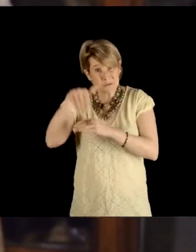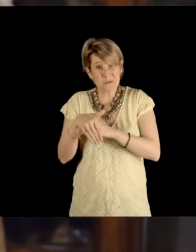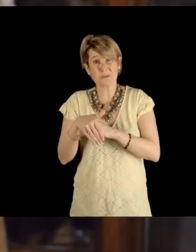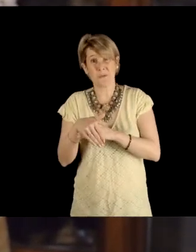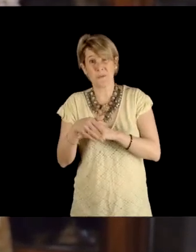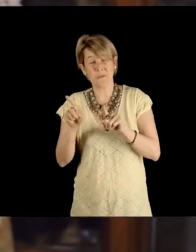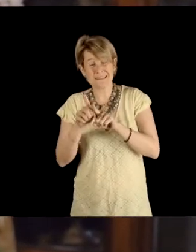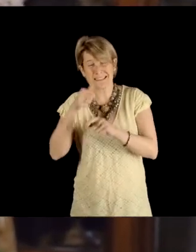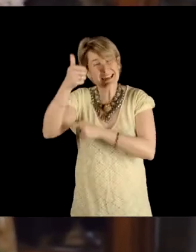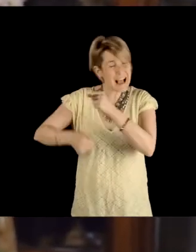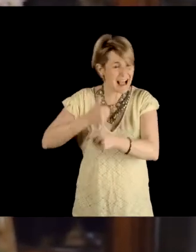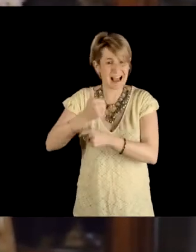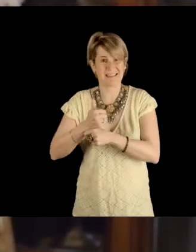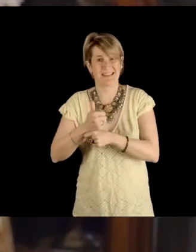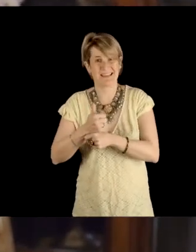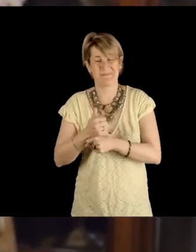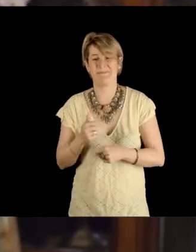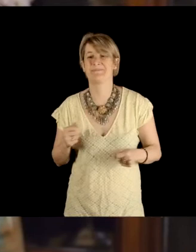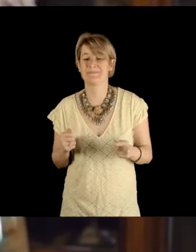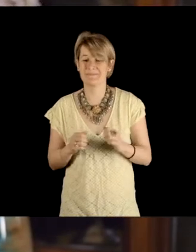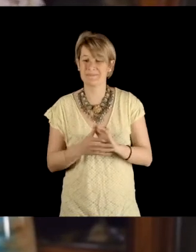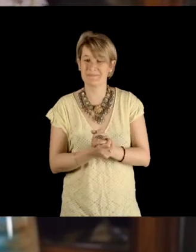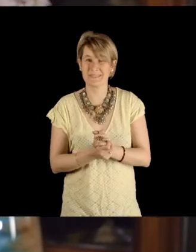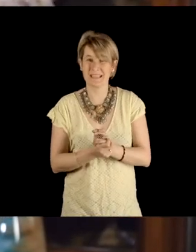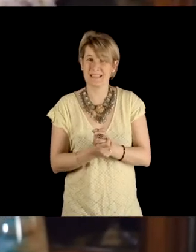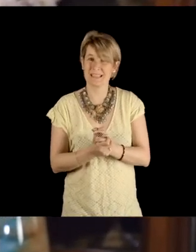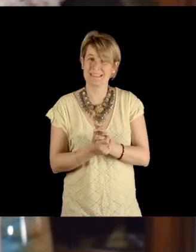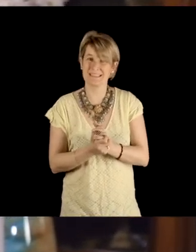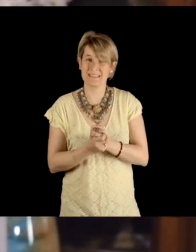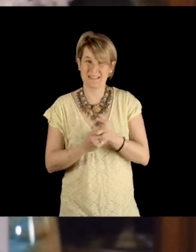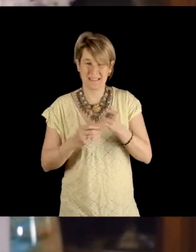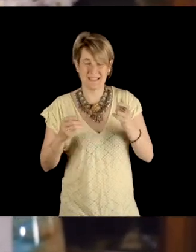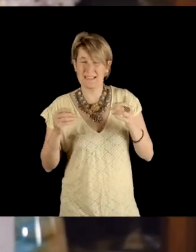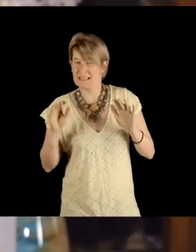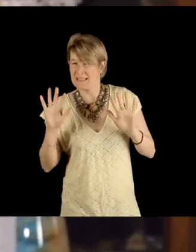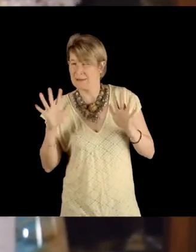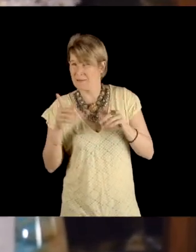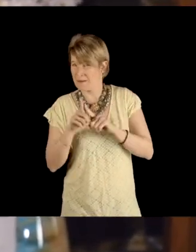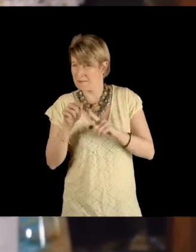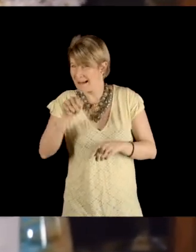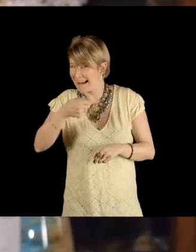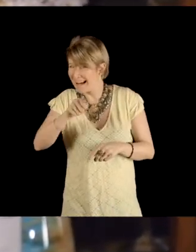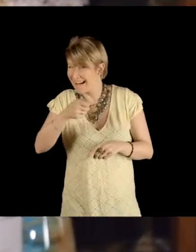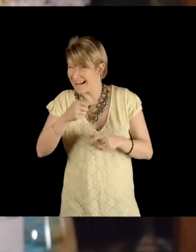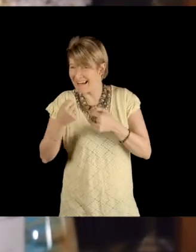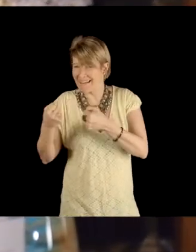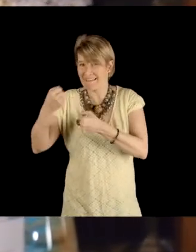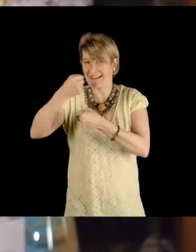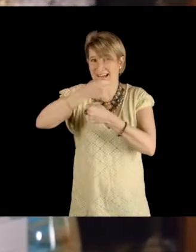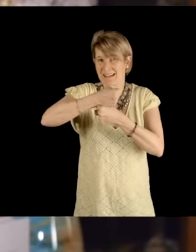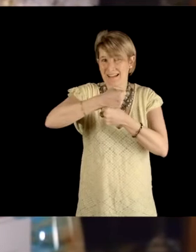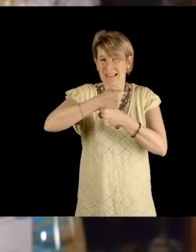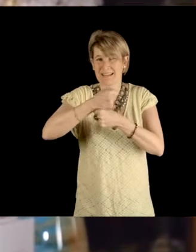up, we try to offer to our own self a kind